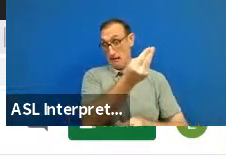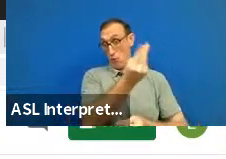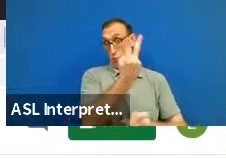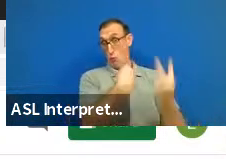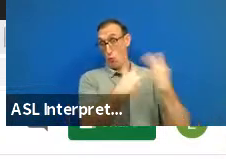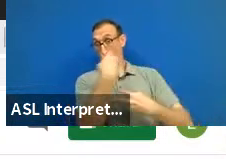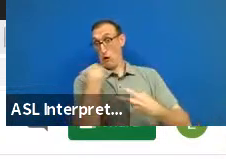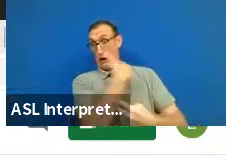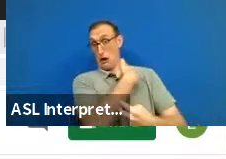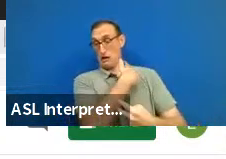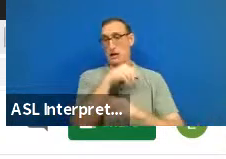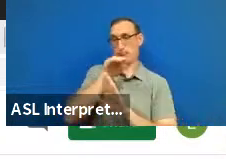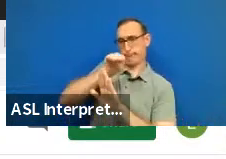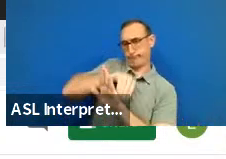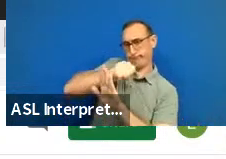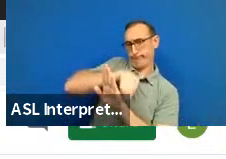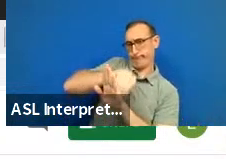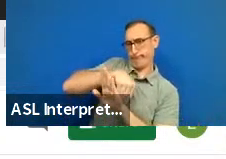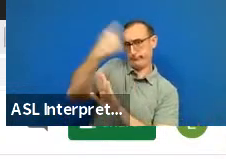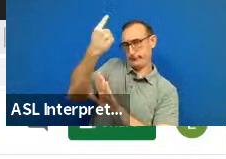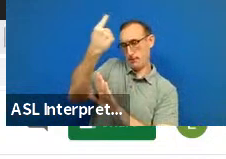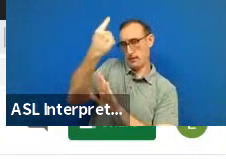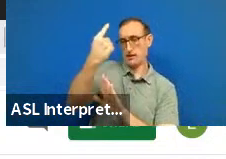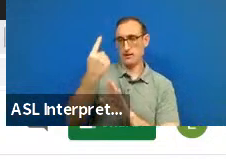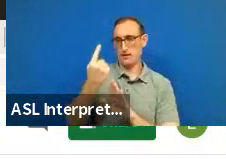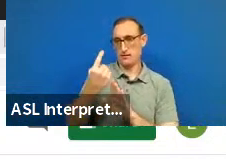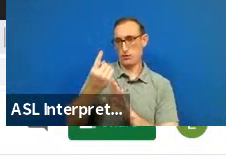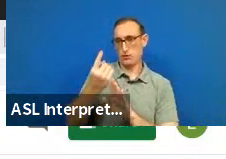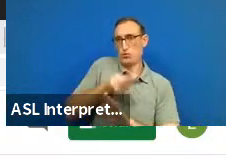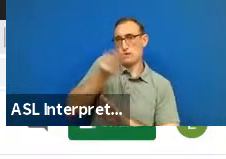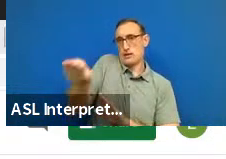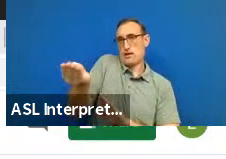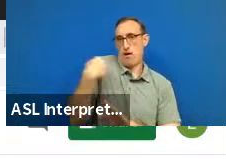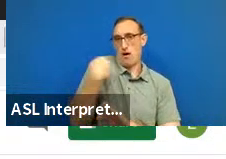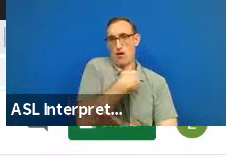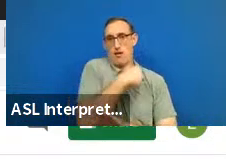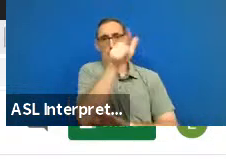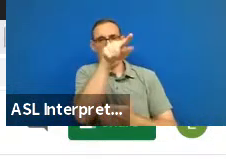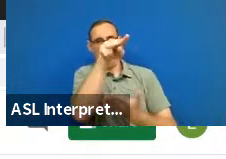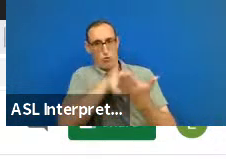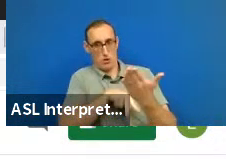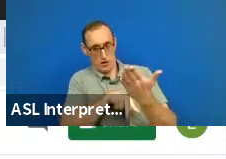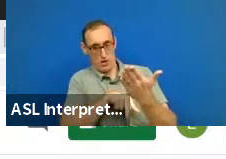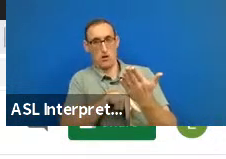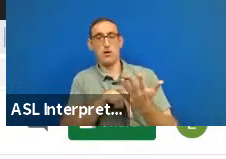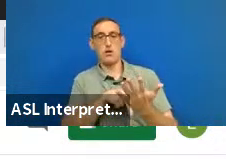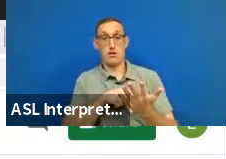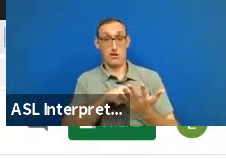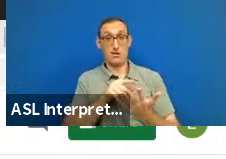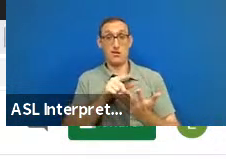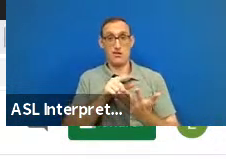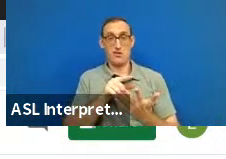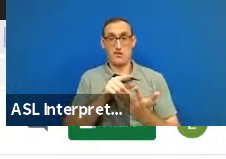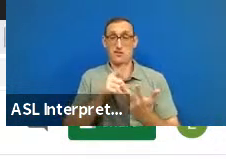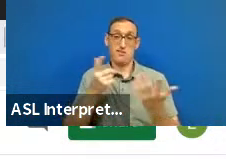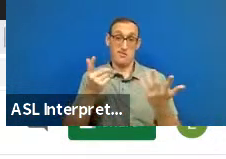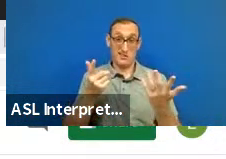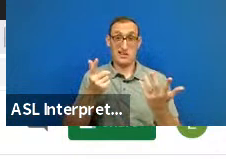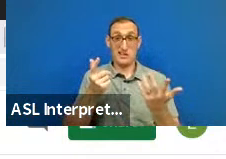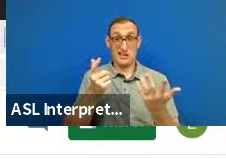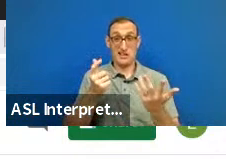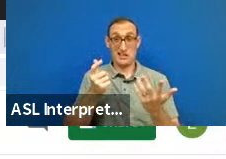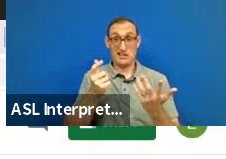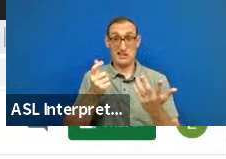back of the room, or give it to the security officer or whatever. And if we had something similar to those who were observing the